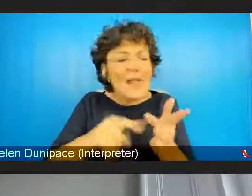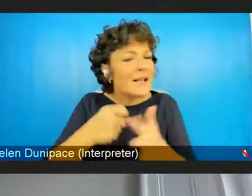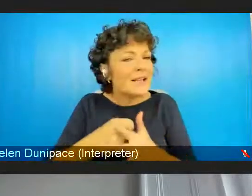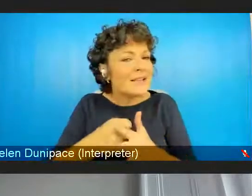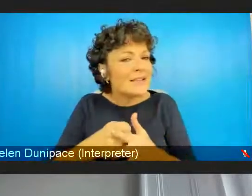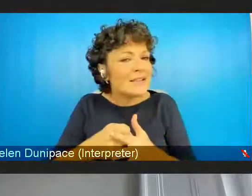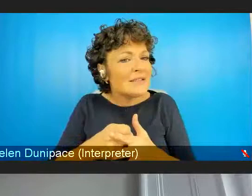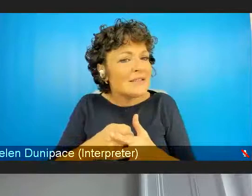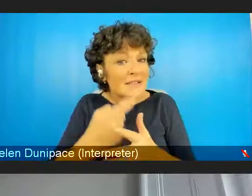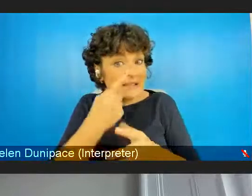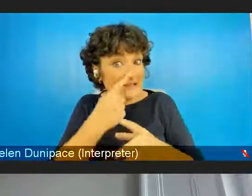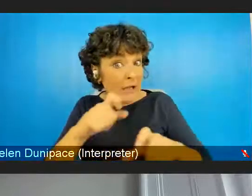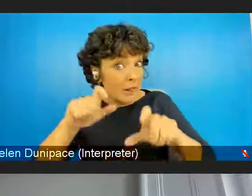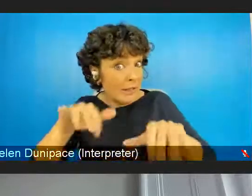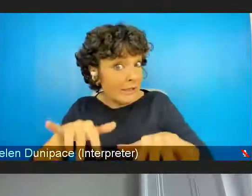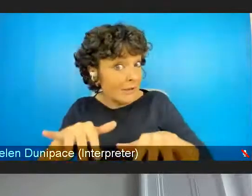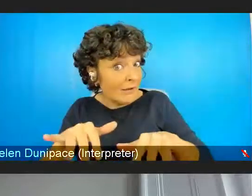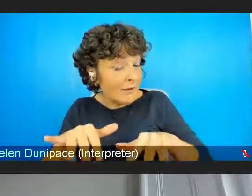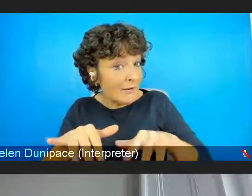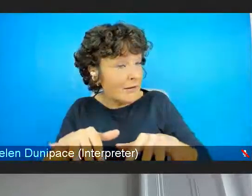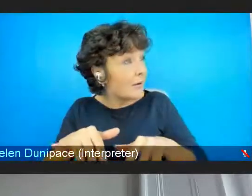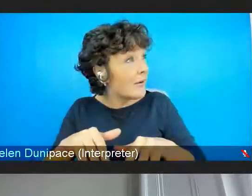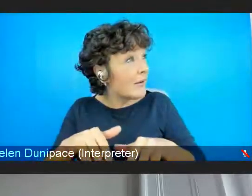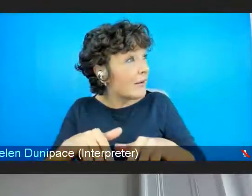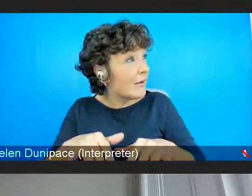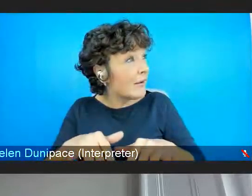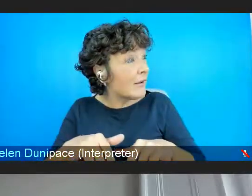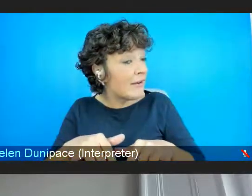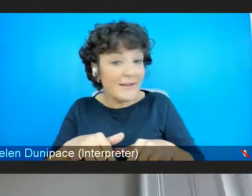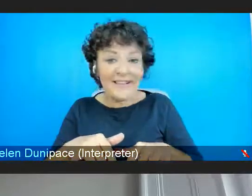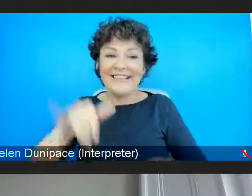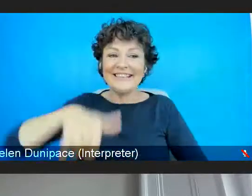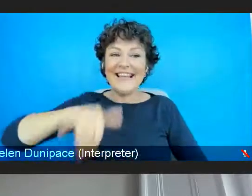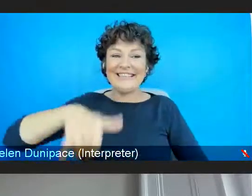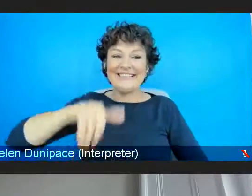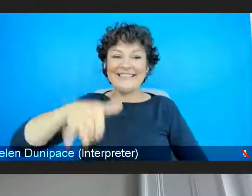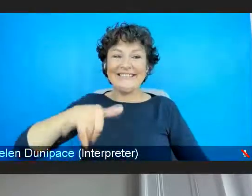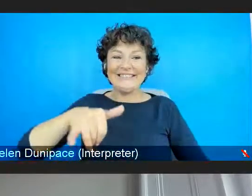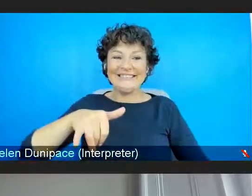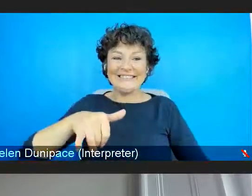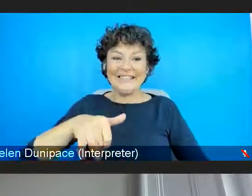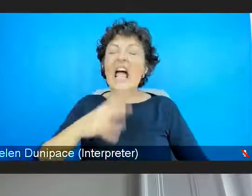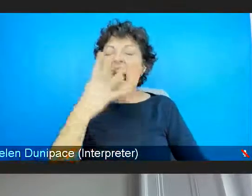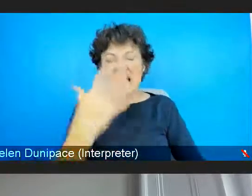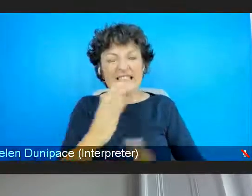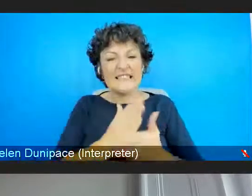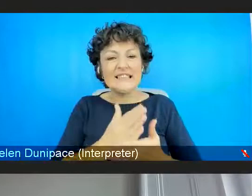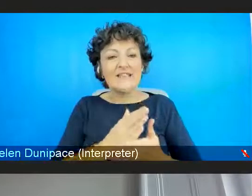are you still in the discussion? Yes, I am here. No, I think we do have a problem.